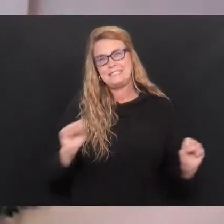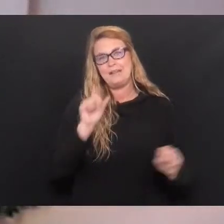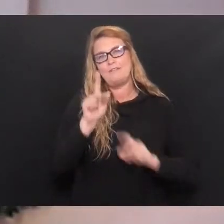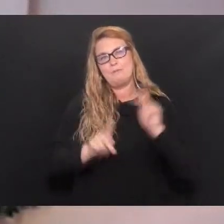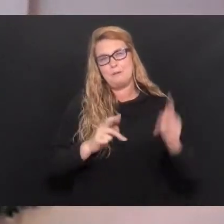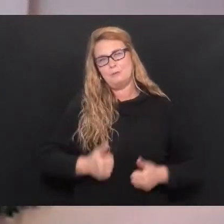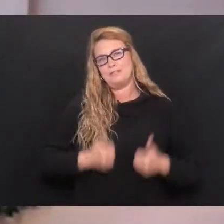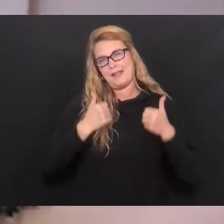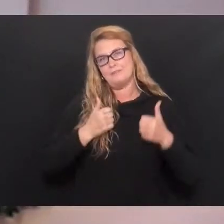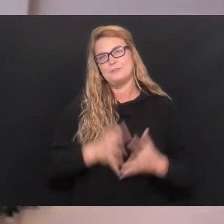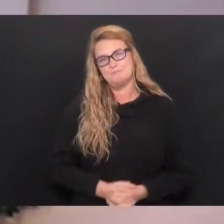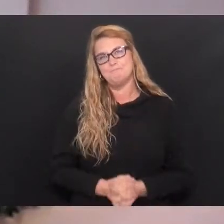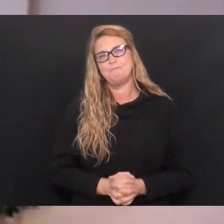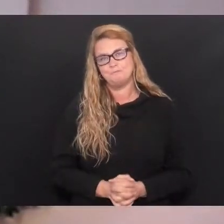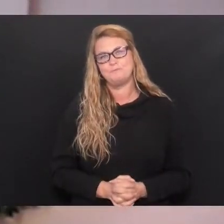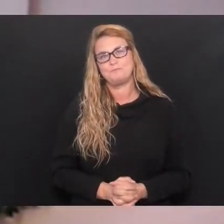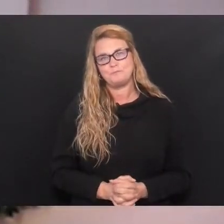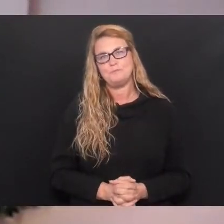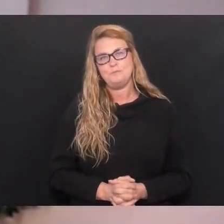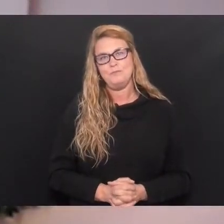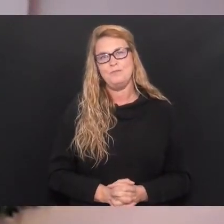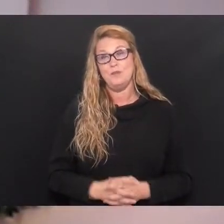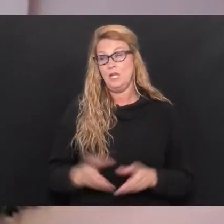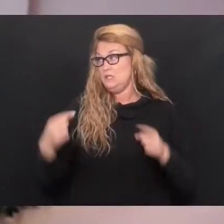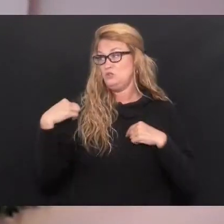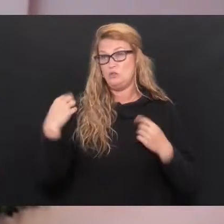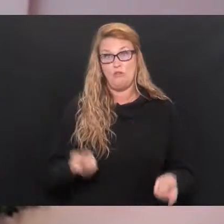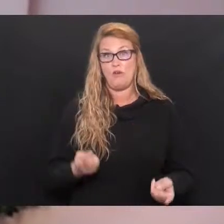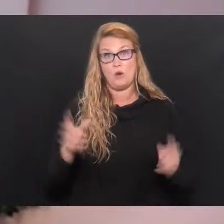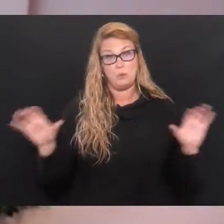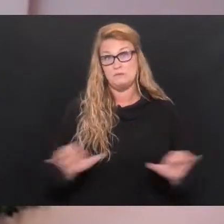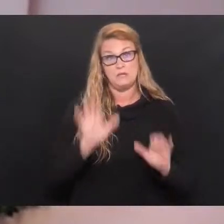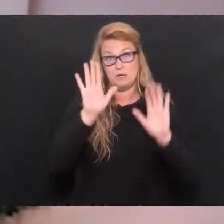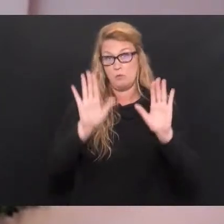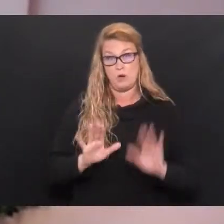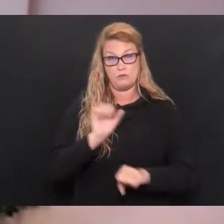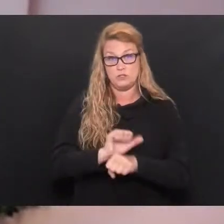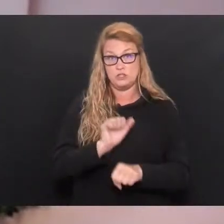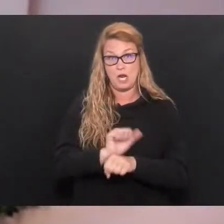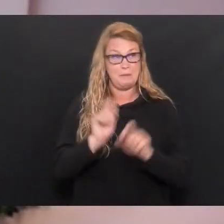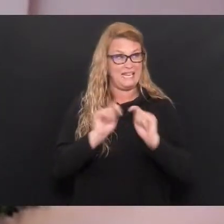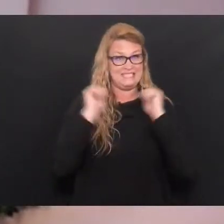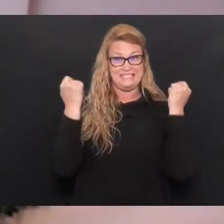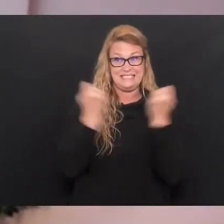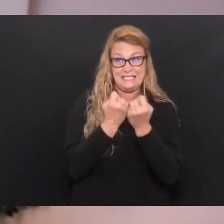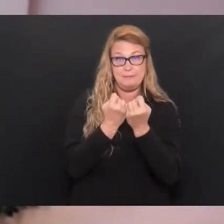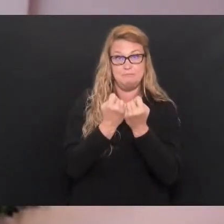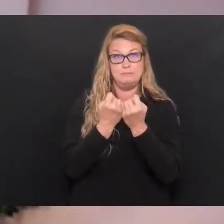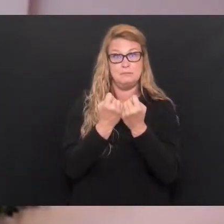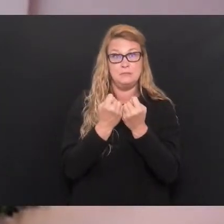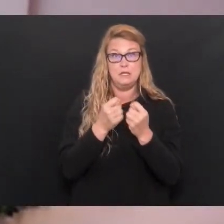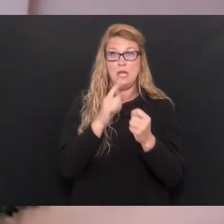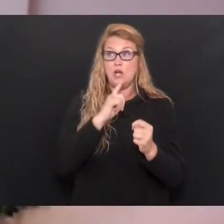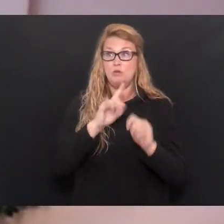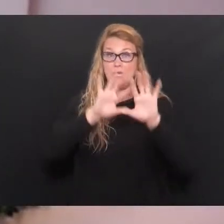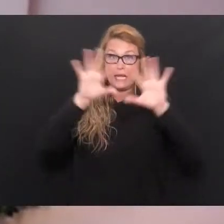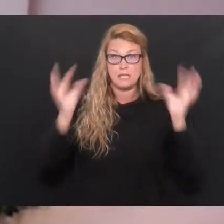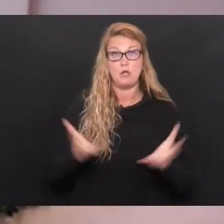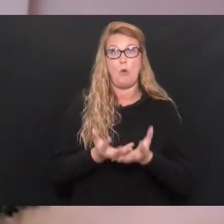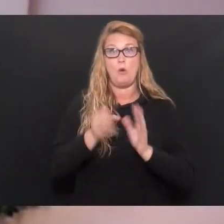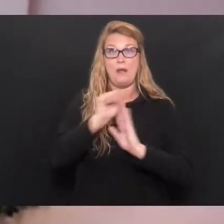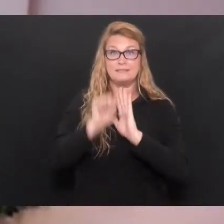lives. And as we've gone into this, we've done a really, really great job as a team, as a state, but it's not over